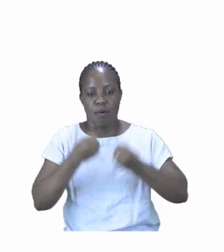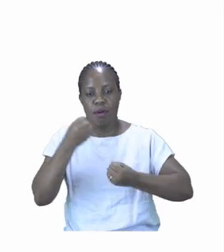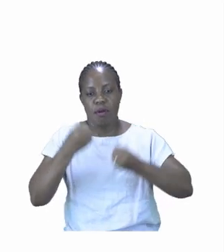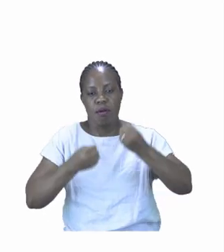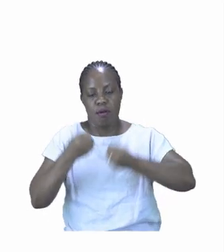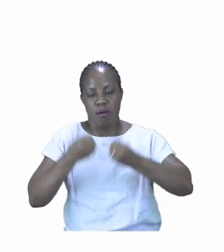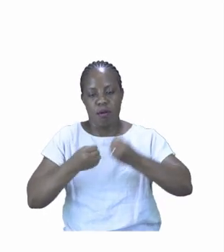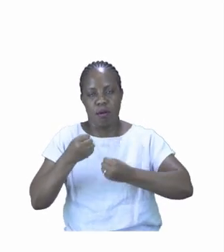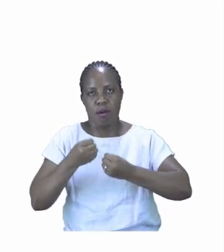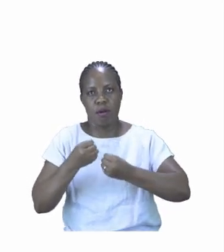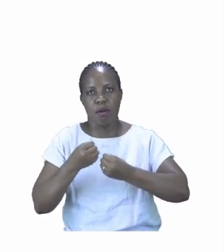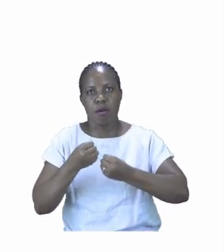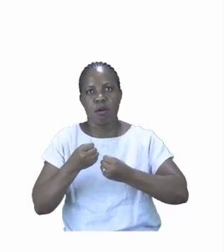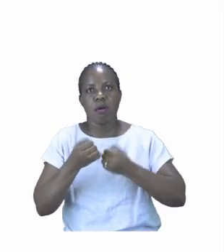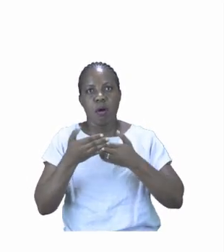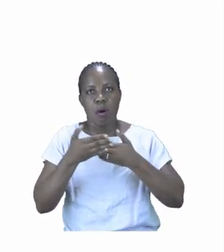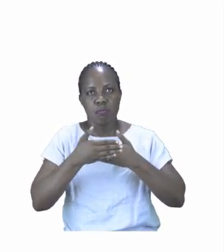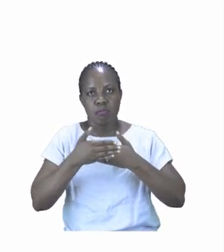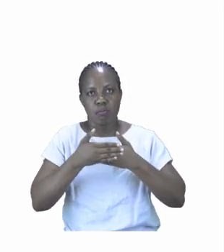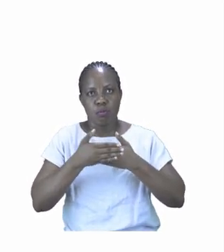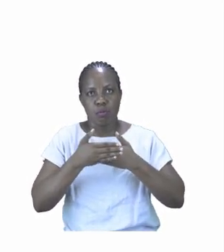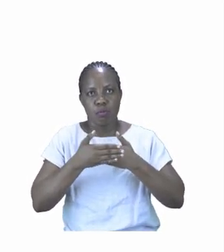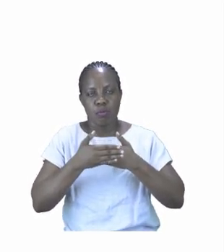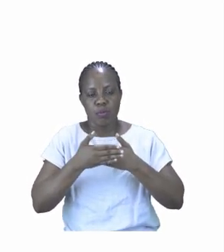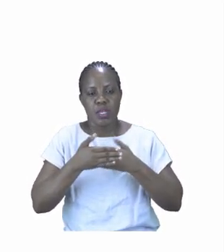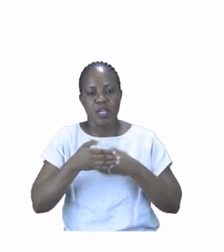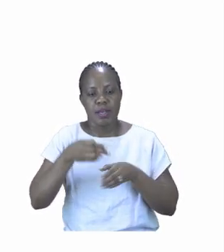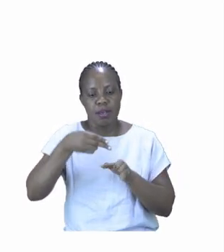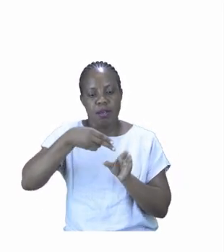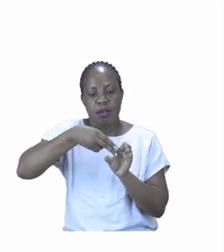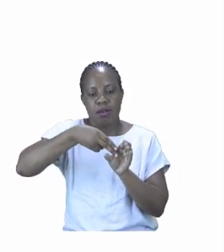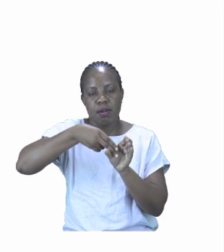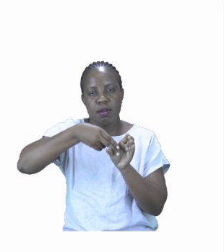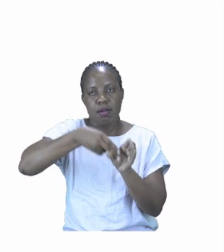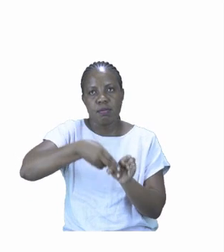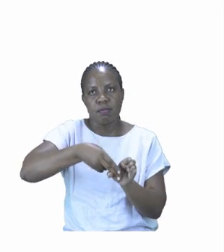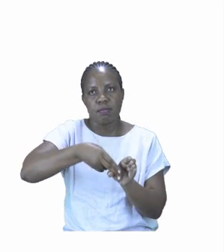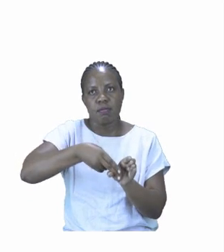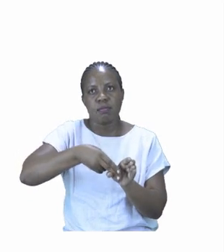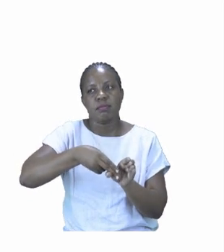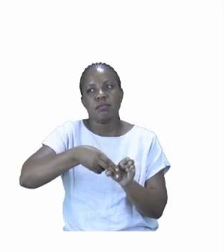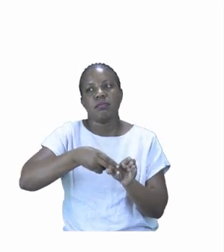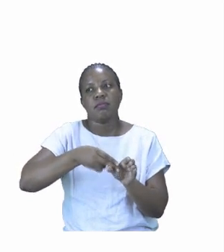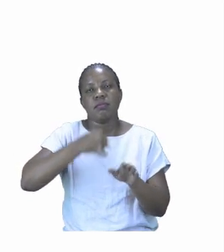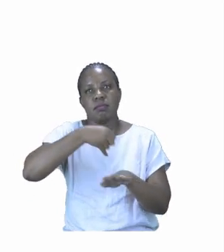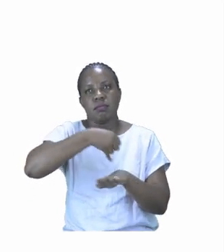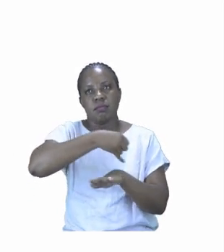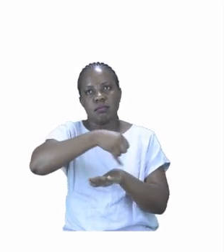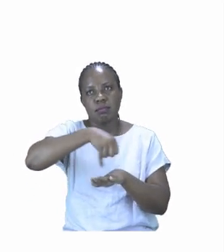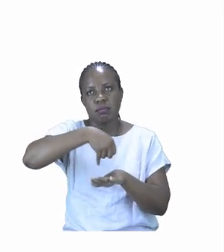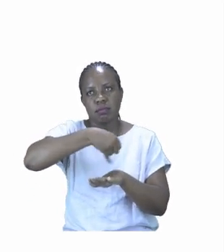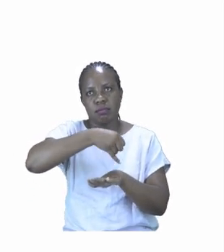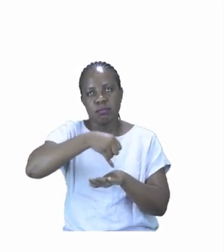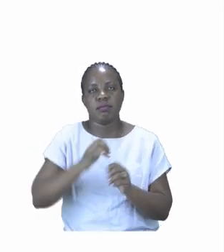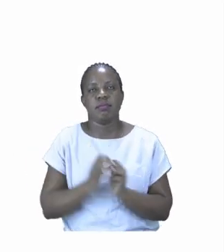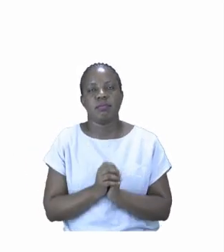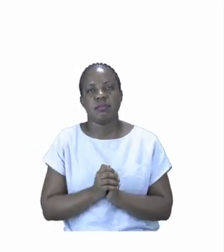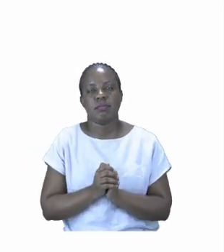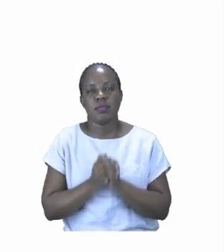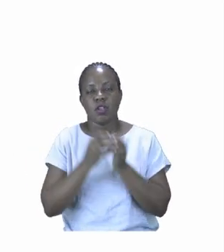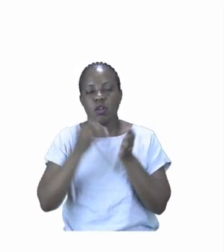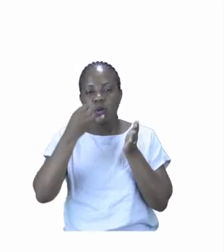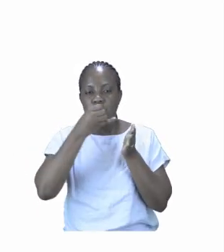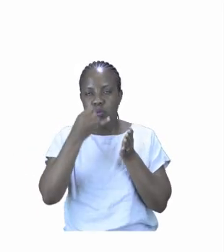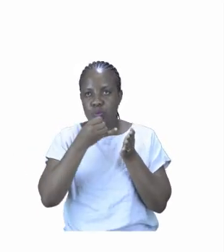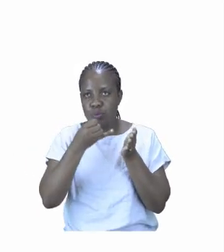that has 2 gas pumps. You are going to draw your car ready and waiting